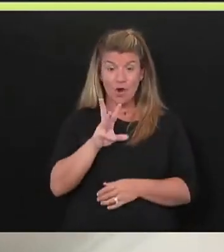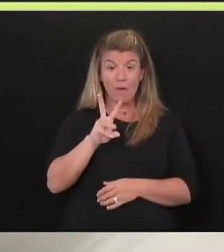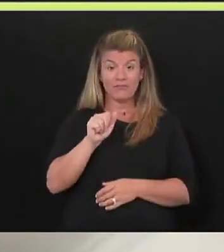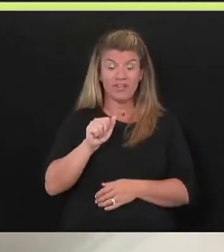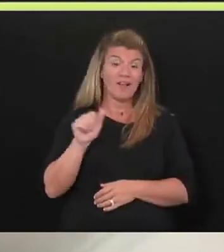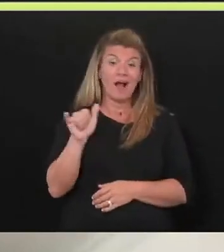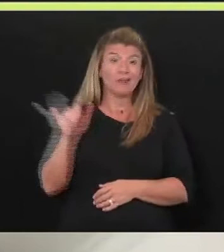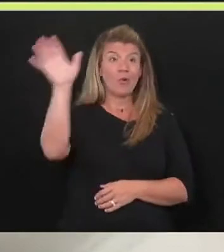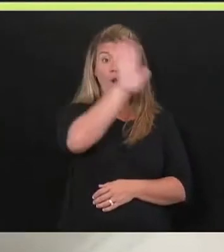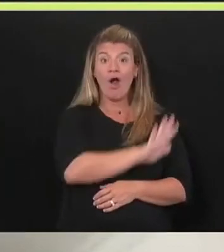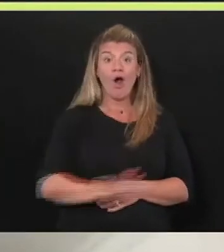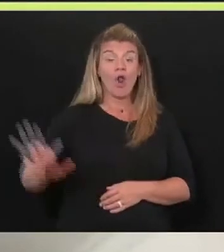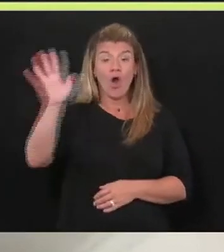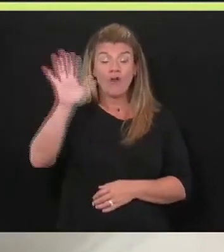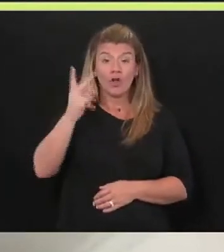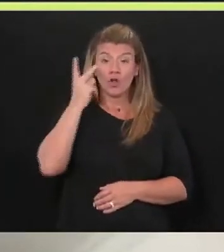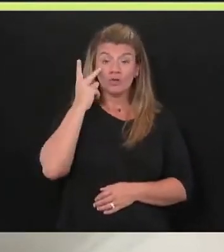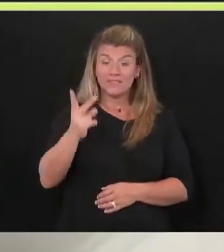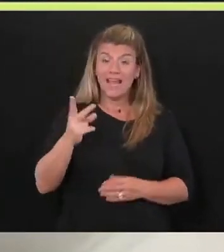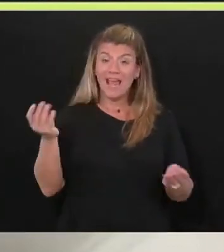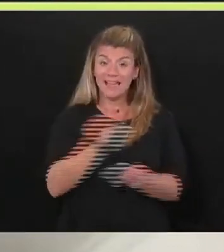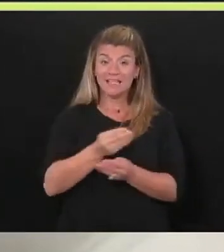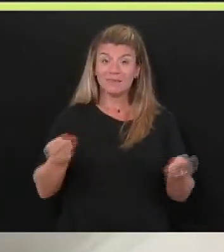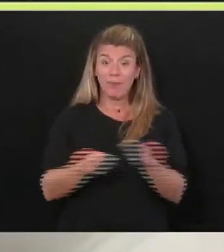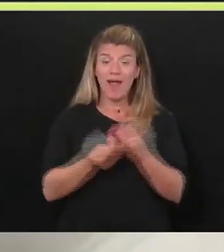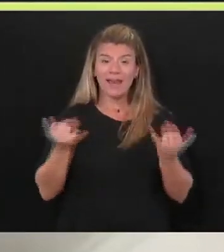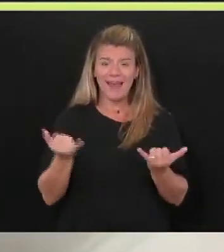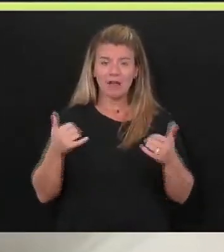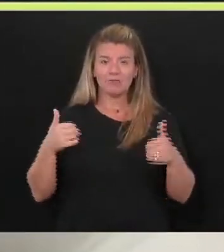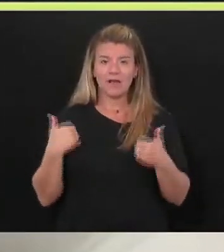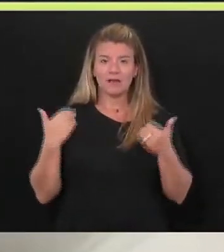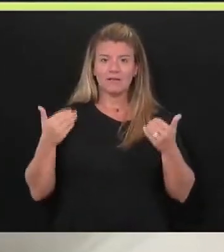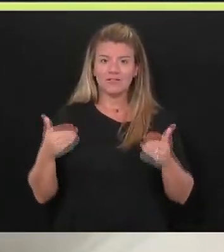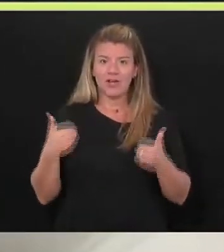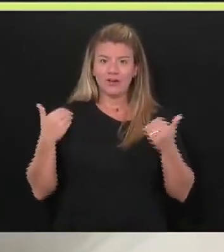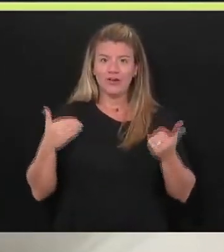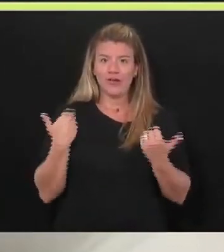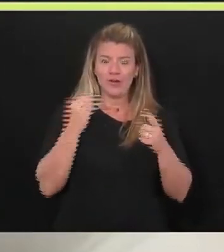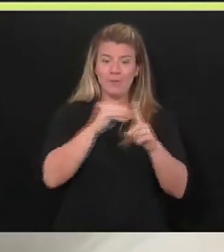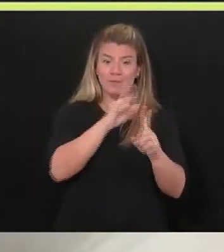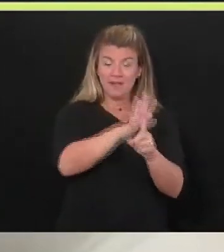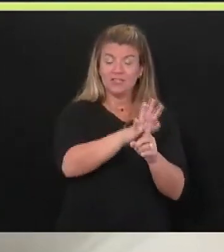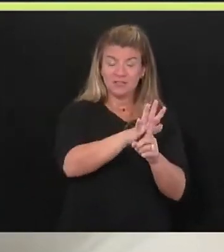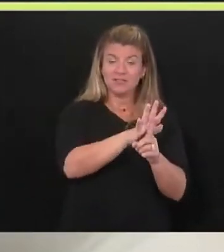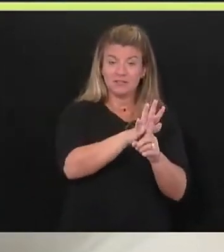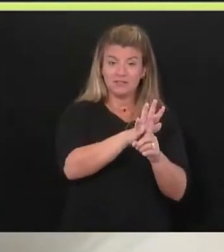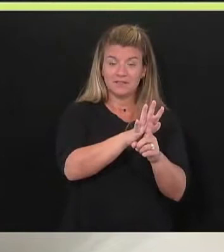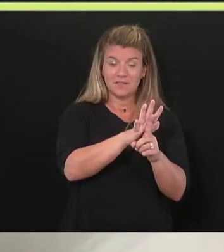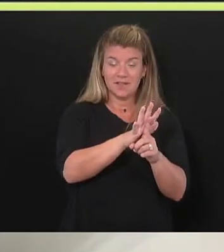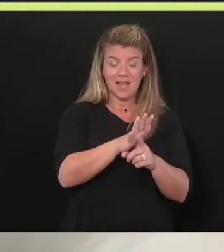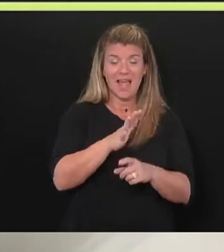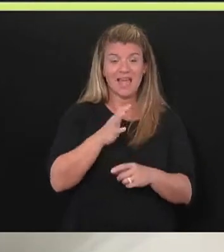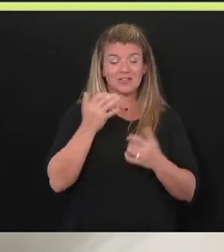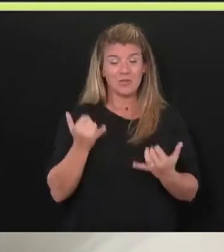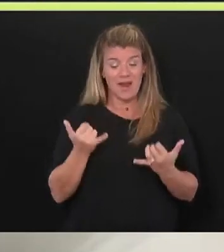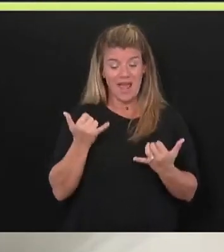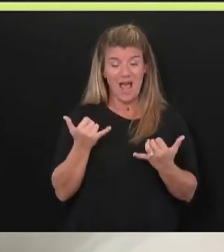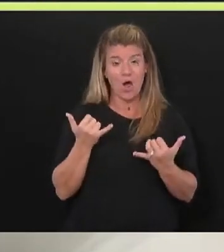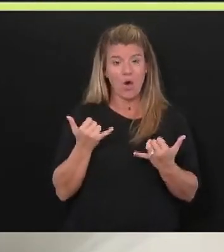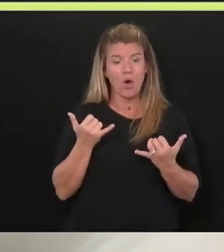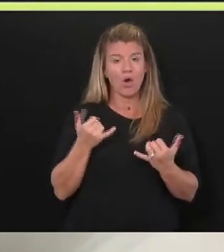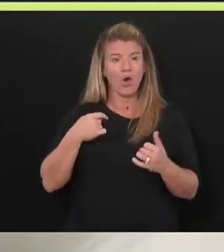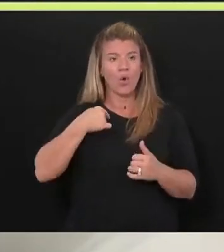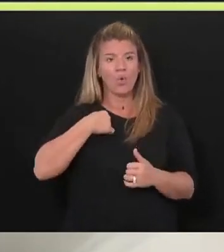the spread by younger and younger people. And as the governor said, we are